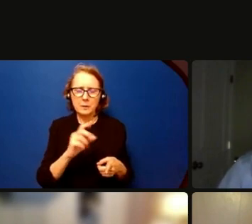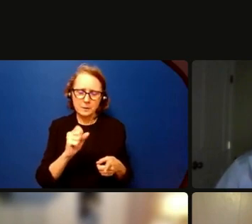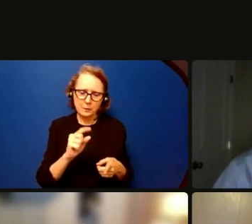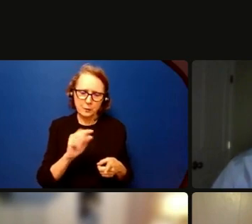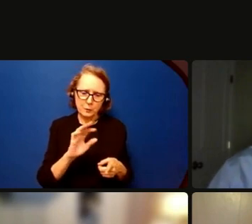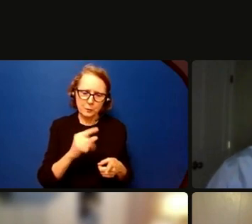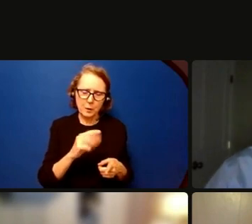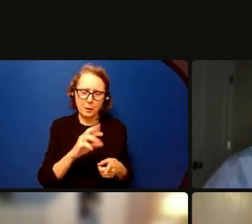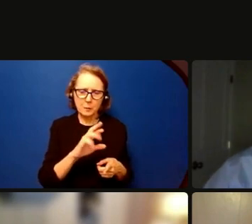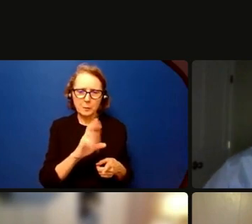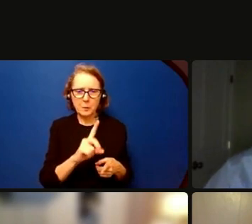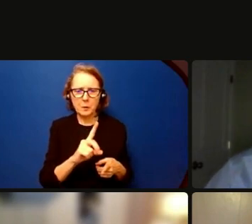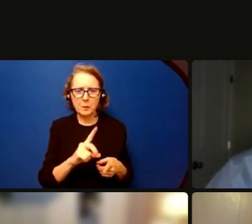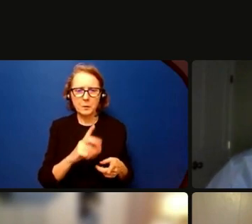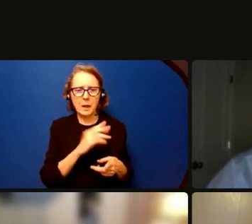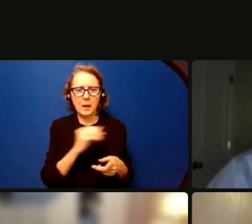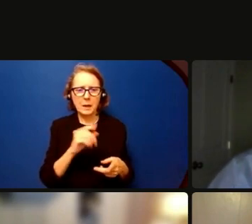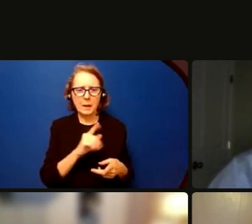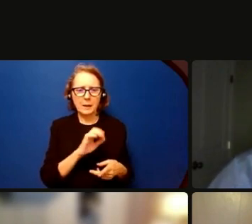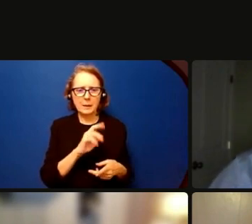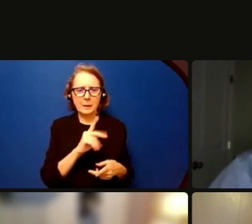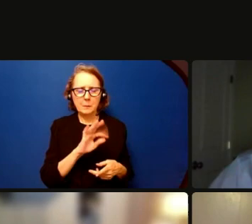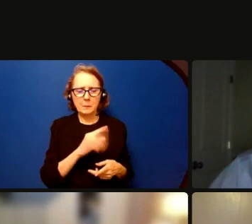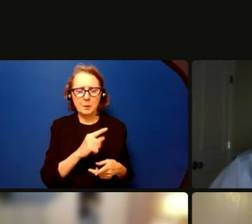second reading for enactment. Second.